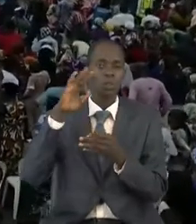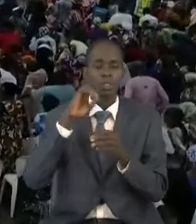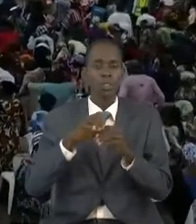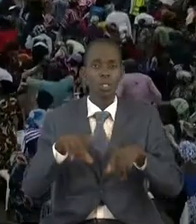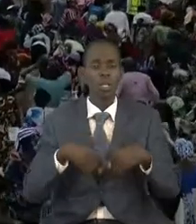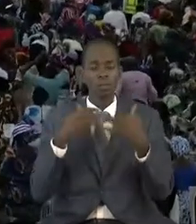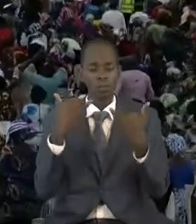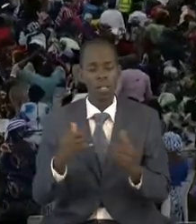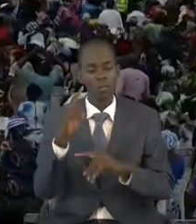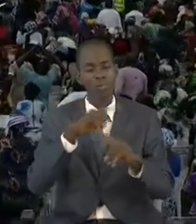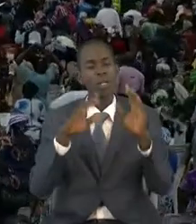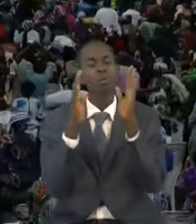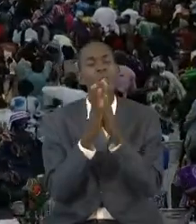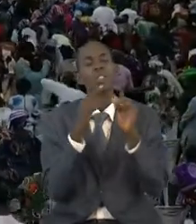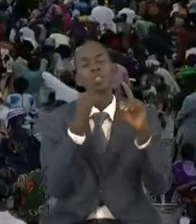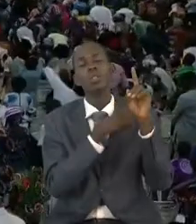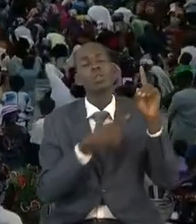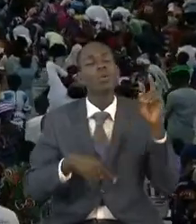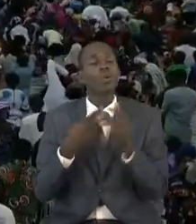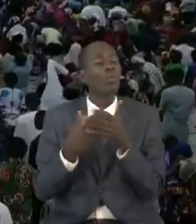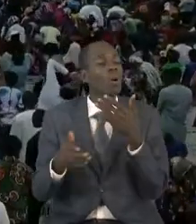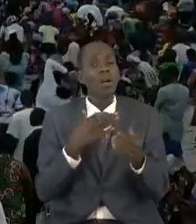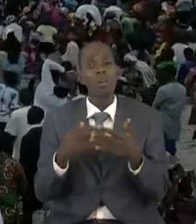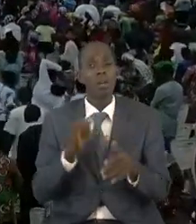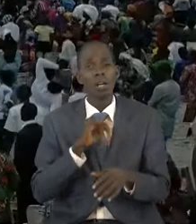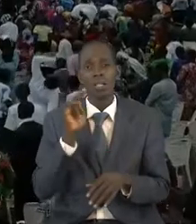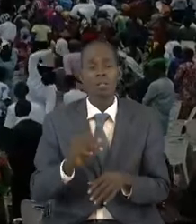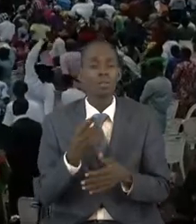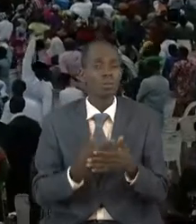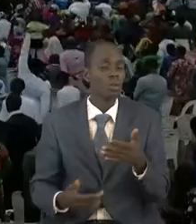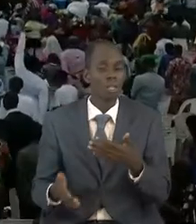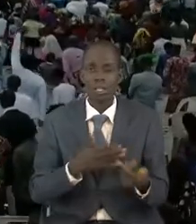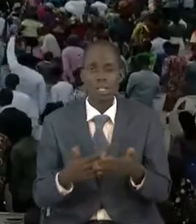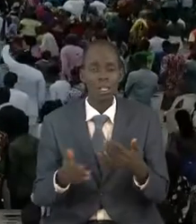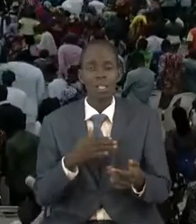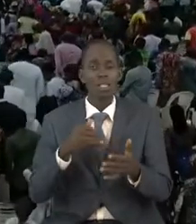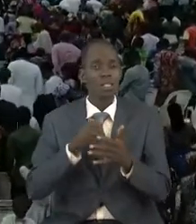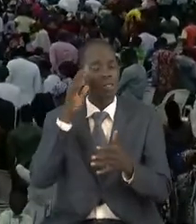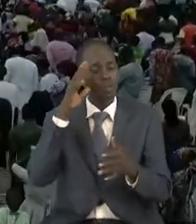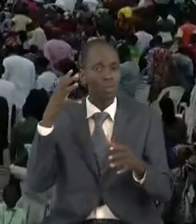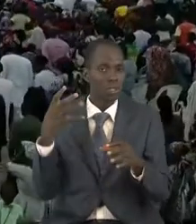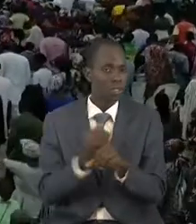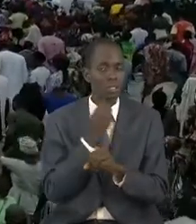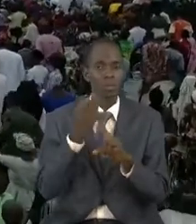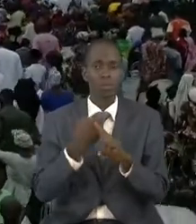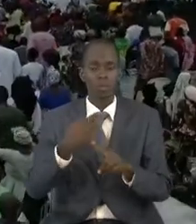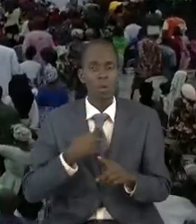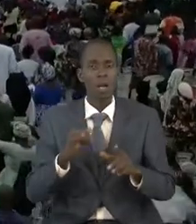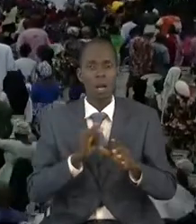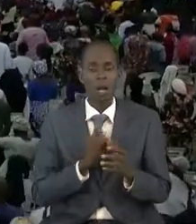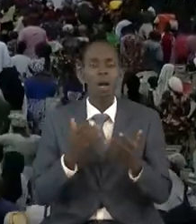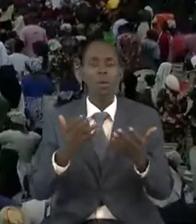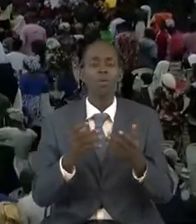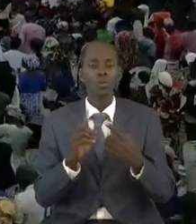and say, Lord, whatever I need, whatever it will take, I want to have, so that I will